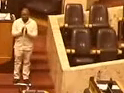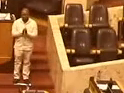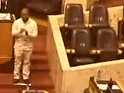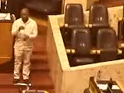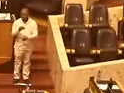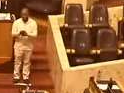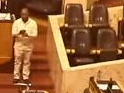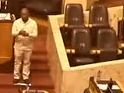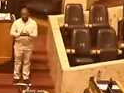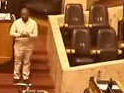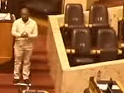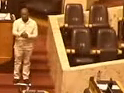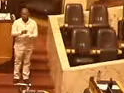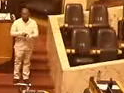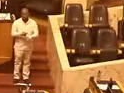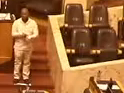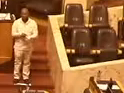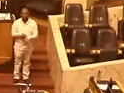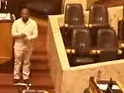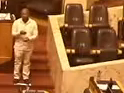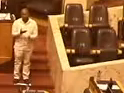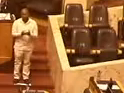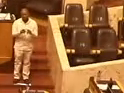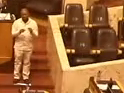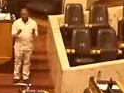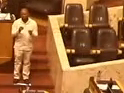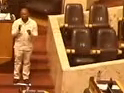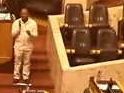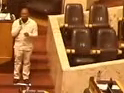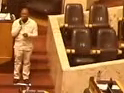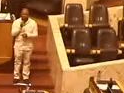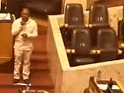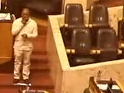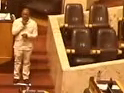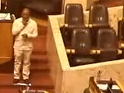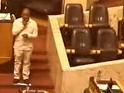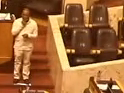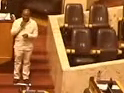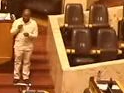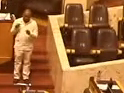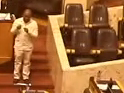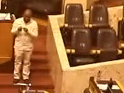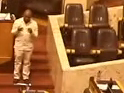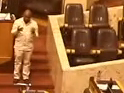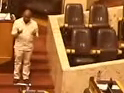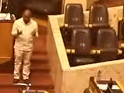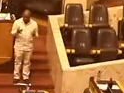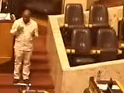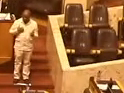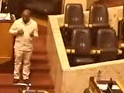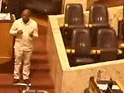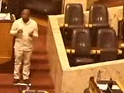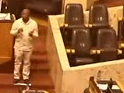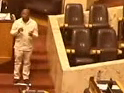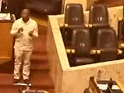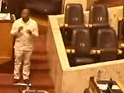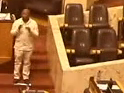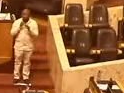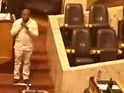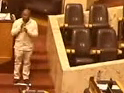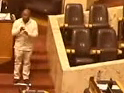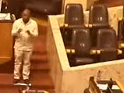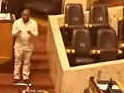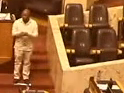and to complete the project in December. To this date, I must report that the department has appointed